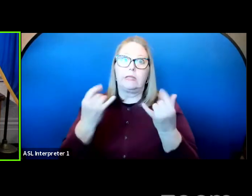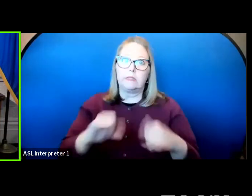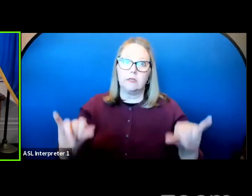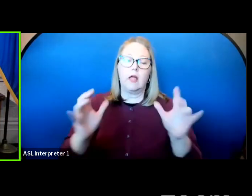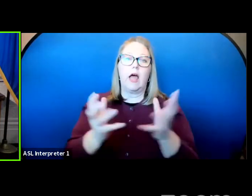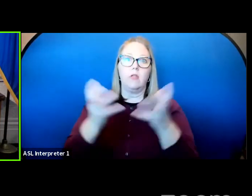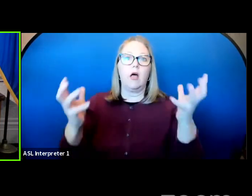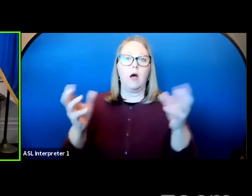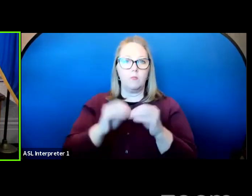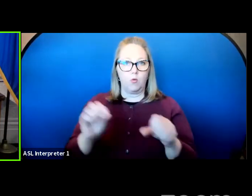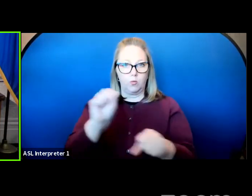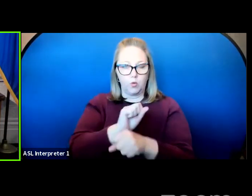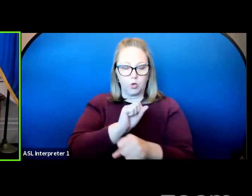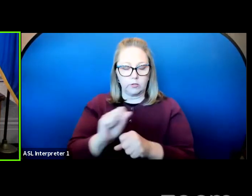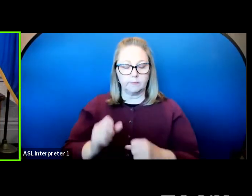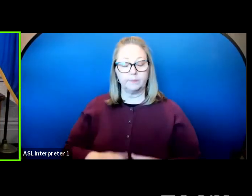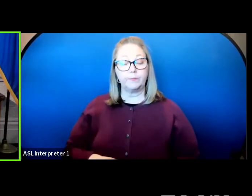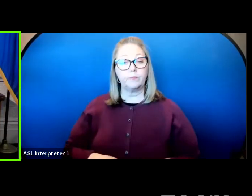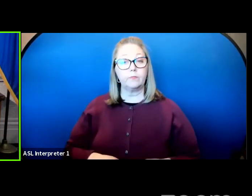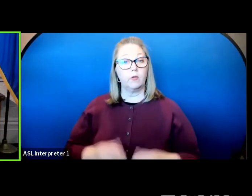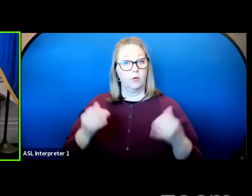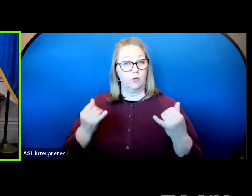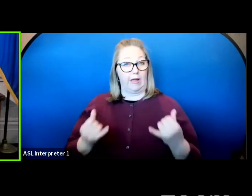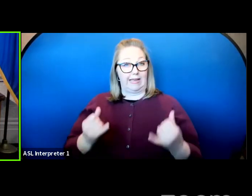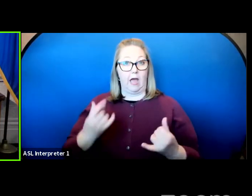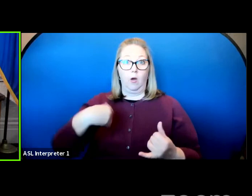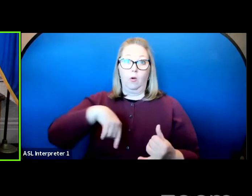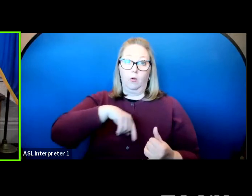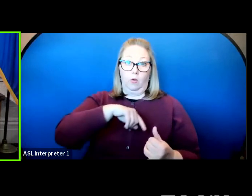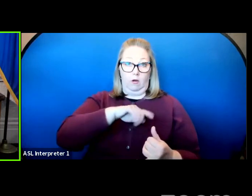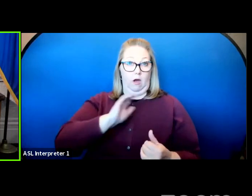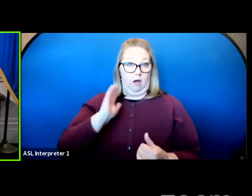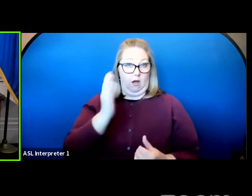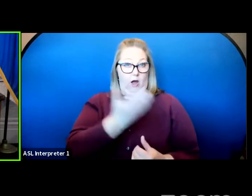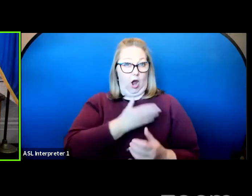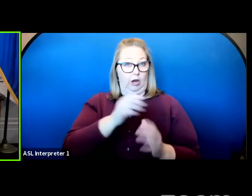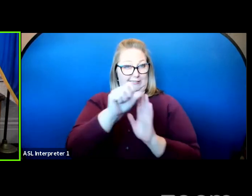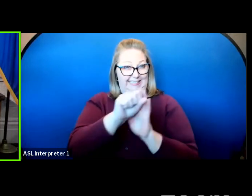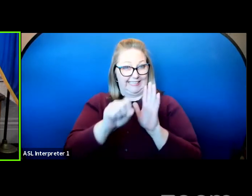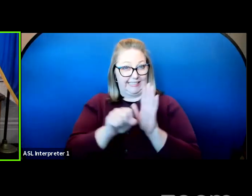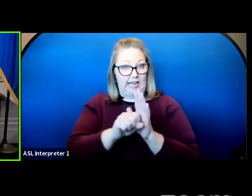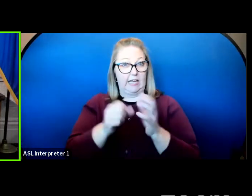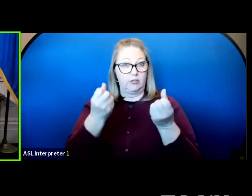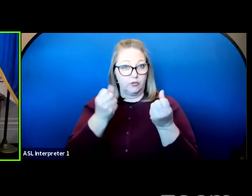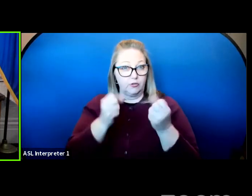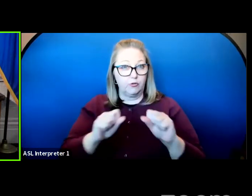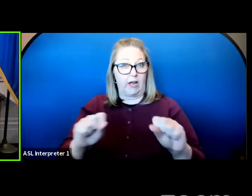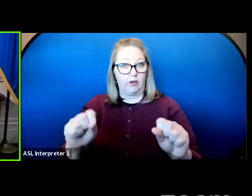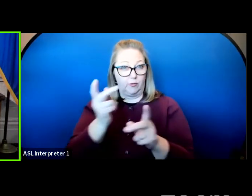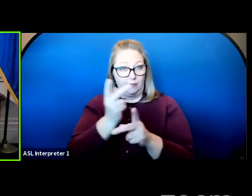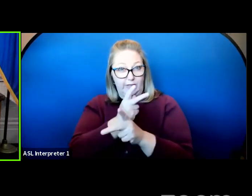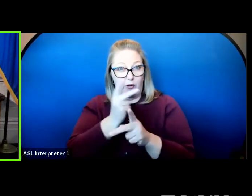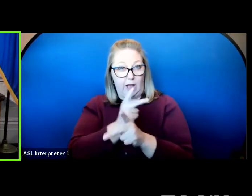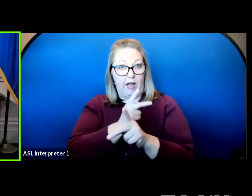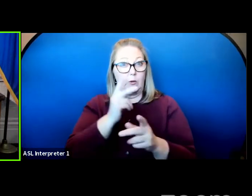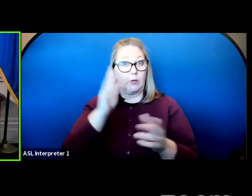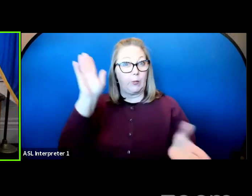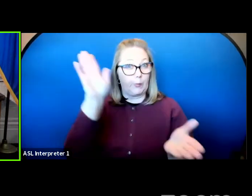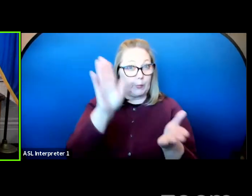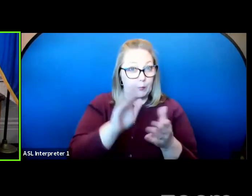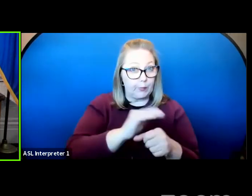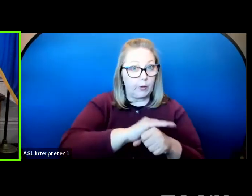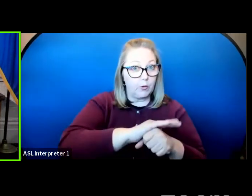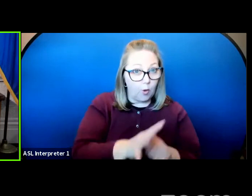is currently going through a large-scale transition period as we continue to navigate the ever-evolving pandemic and